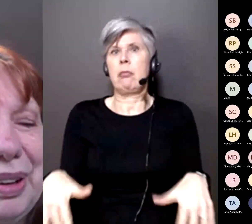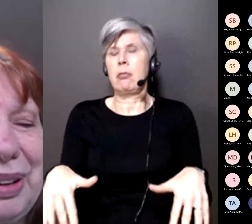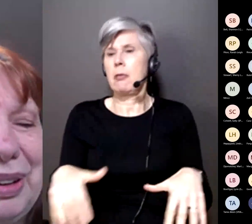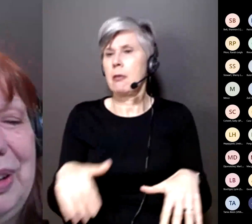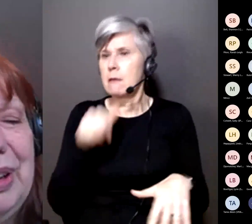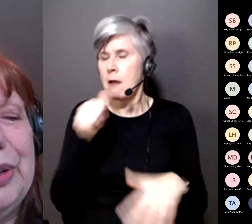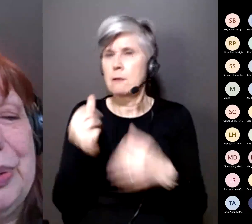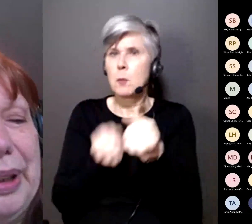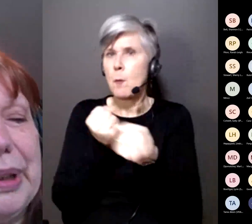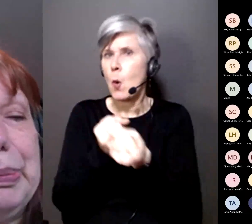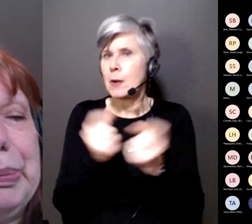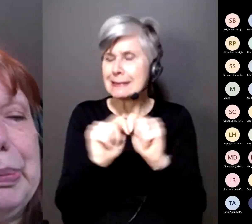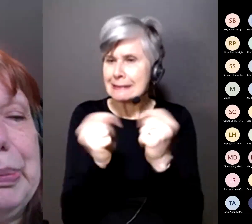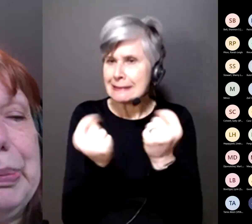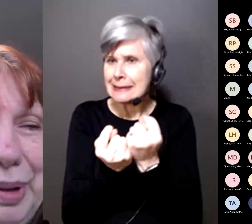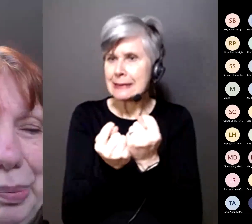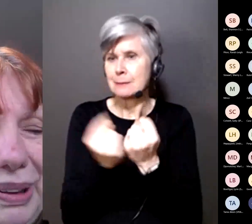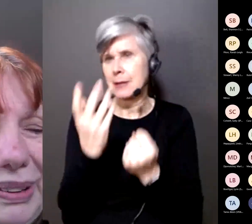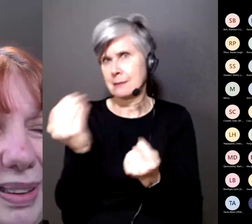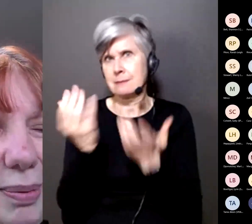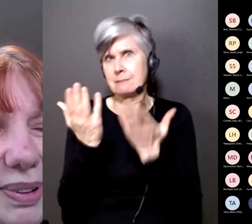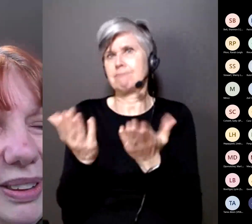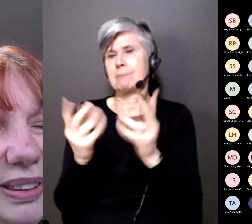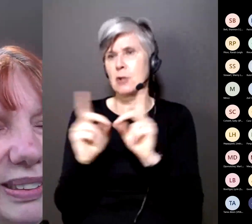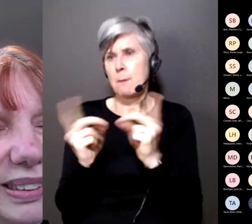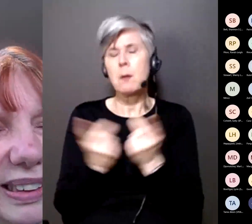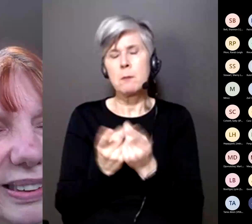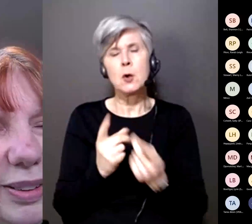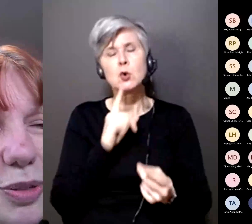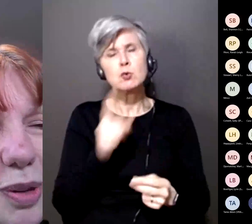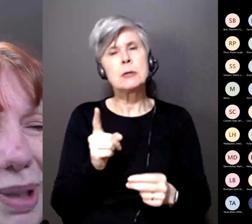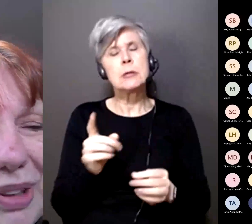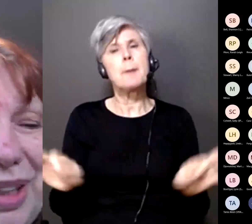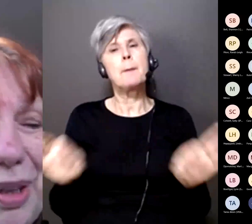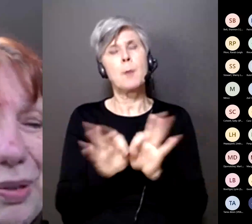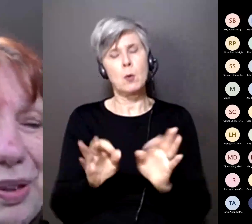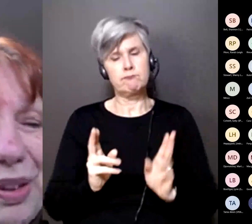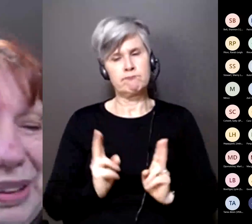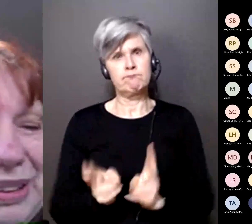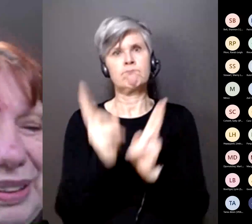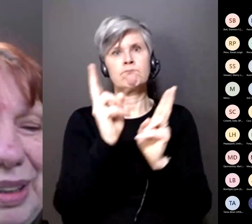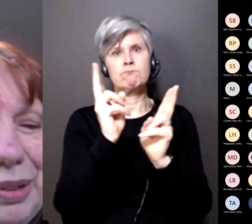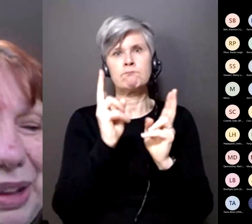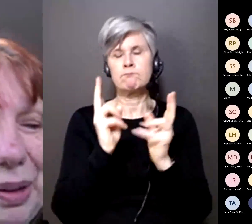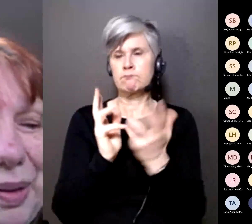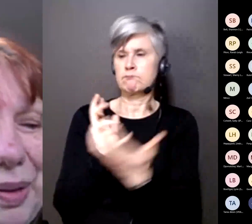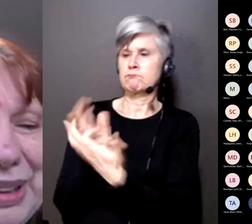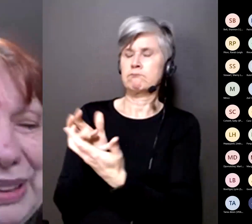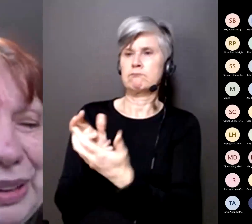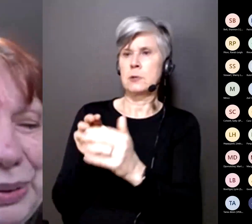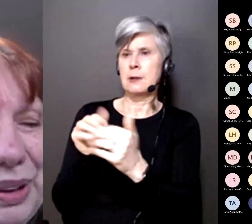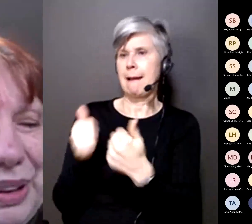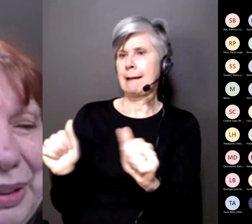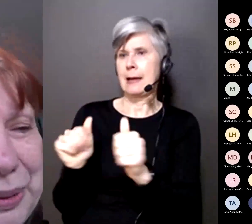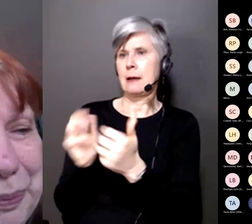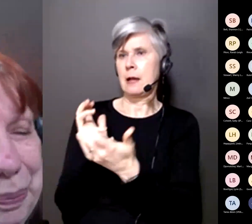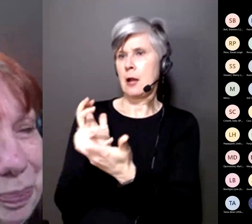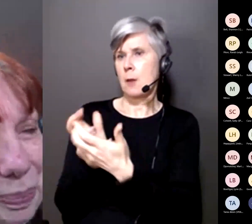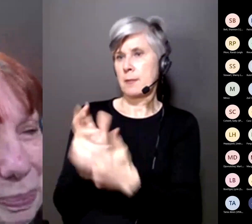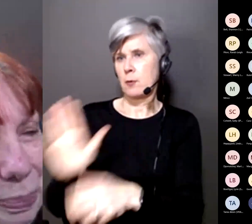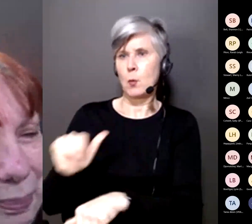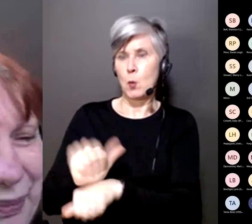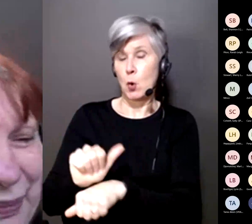is critical to expedite workplace accommodations. And thank you so much for for sharing with us these two